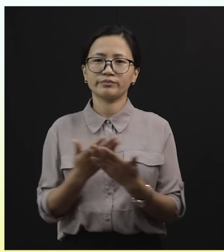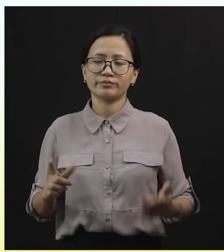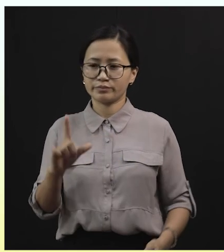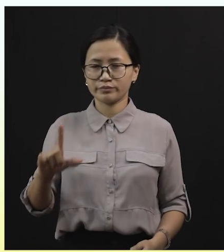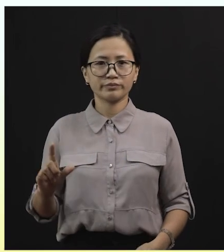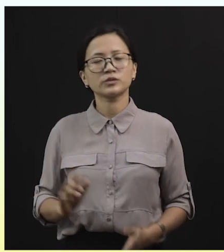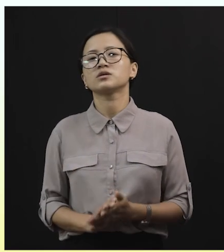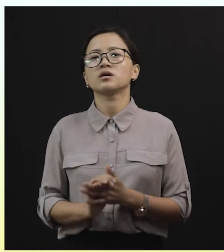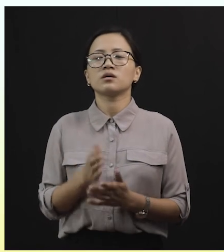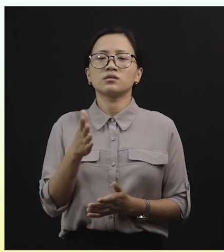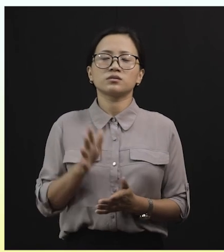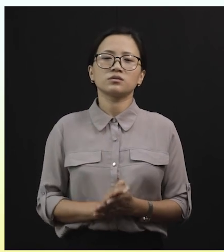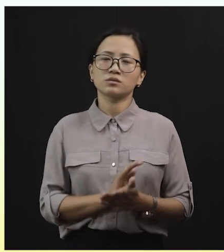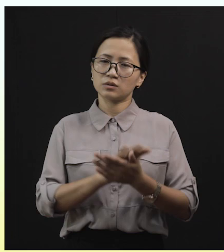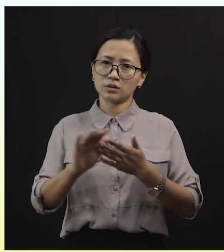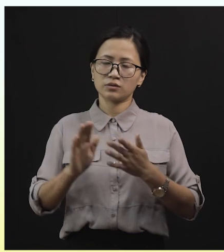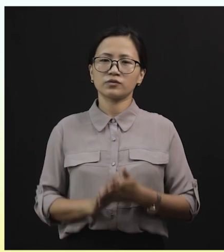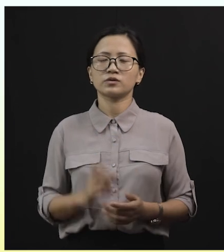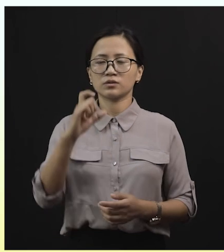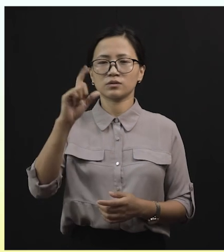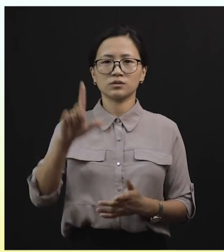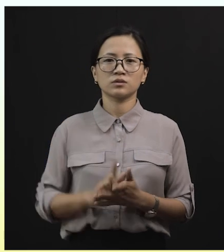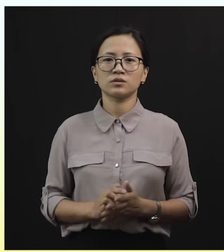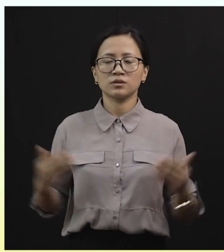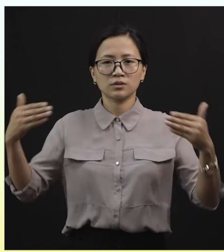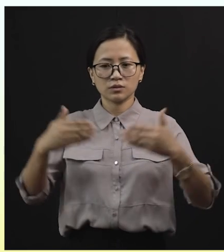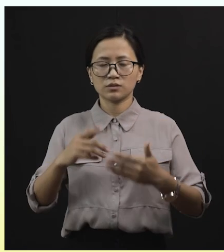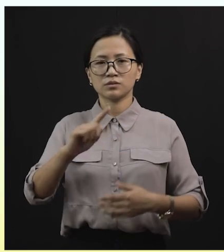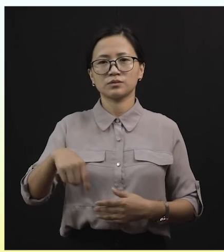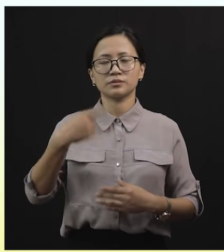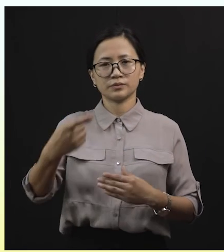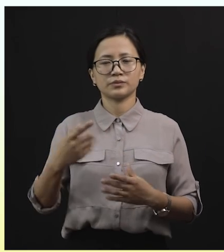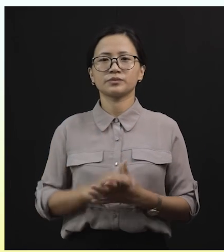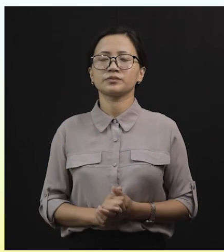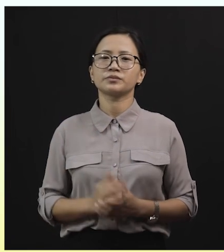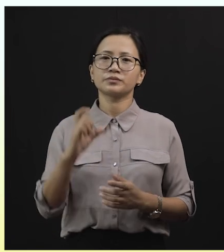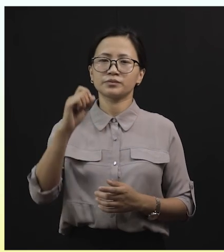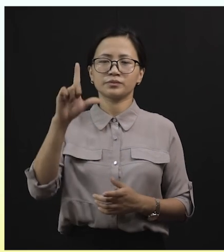life, okay? So this will be the end of our class, and we will meet in the next class.